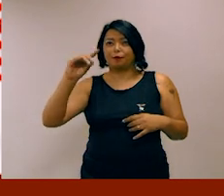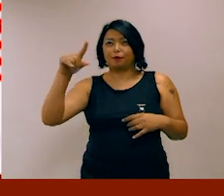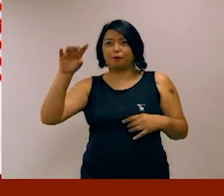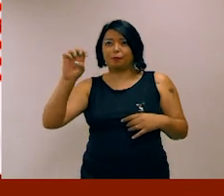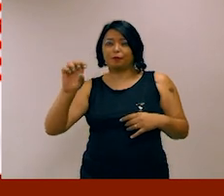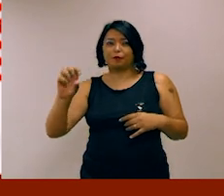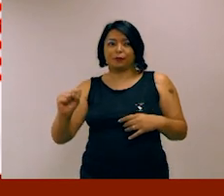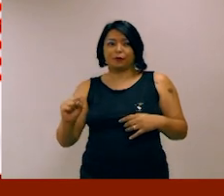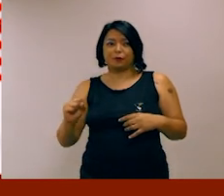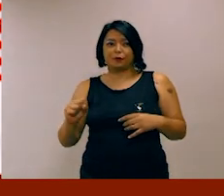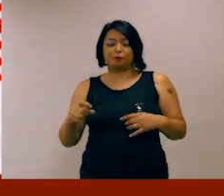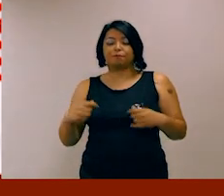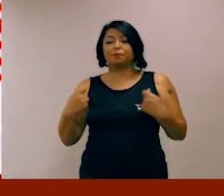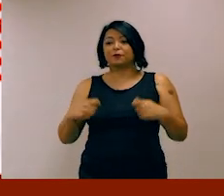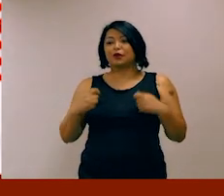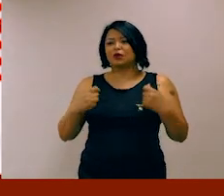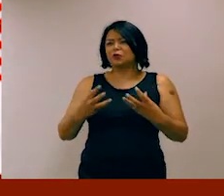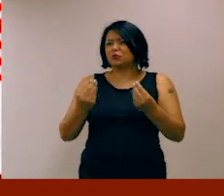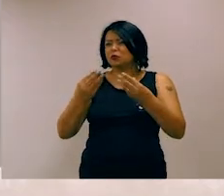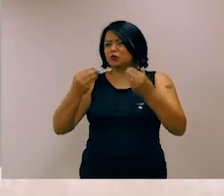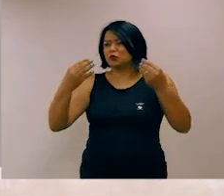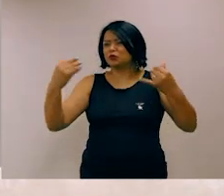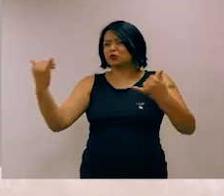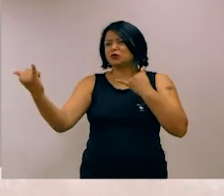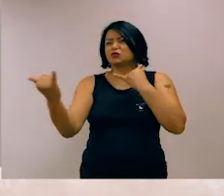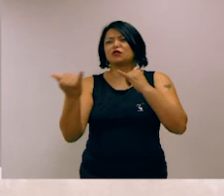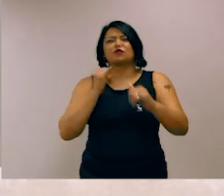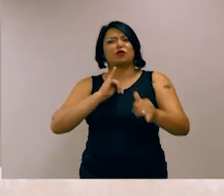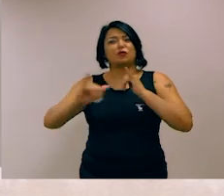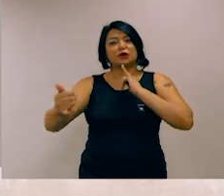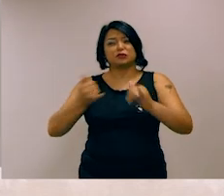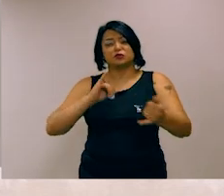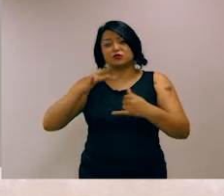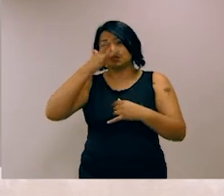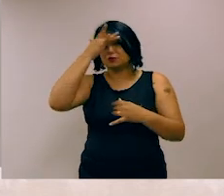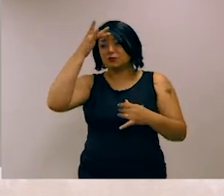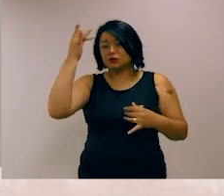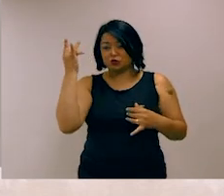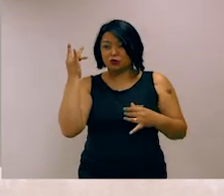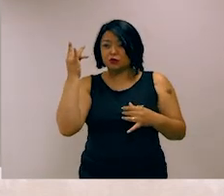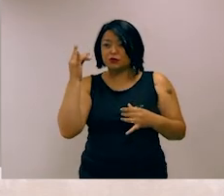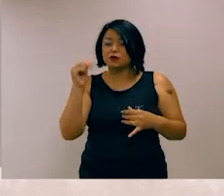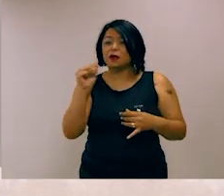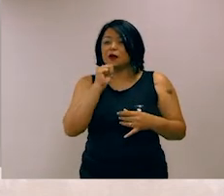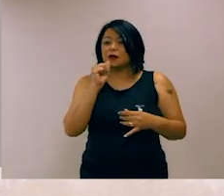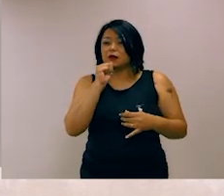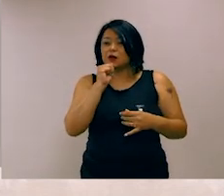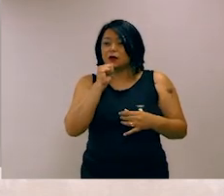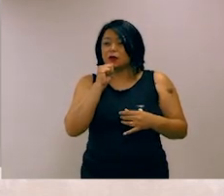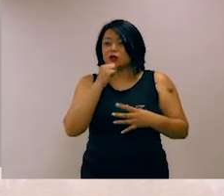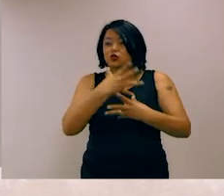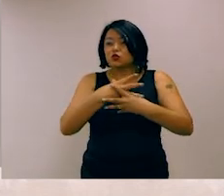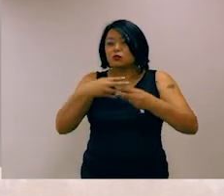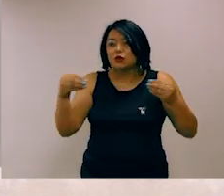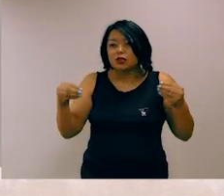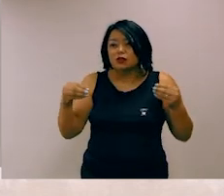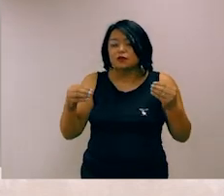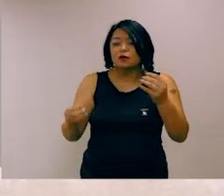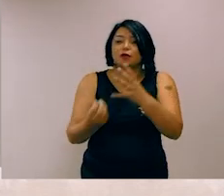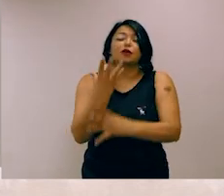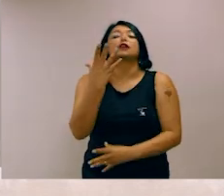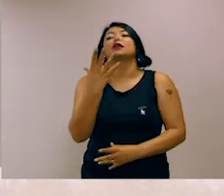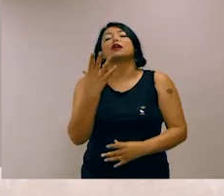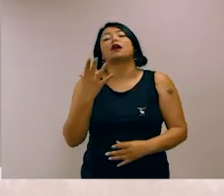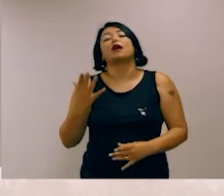We tried to use a large array of information regarding the victims that were still missing to